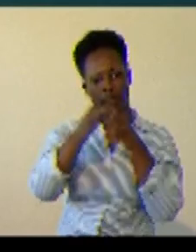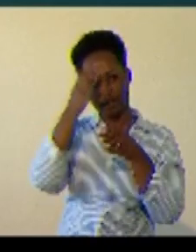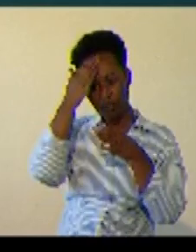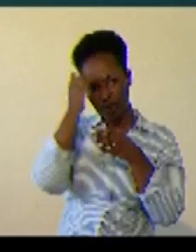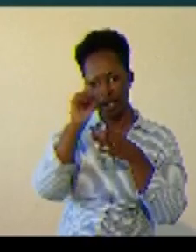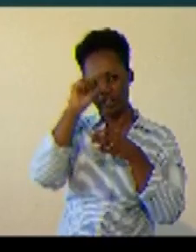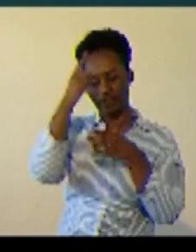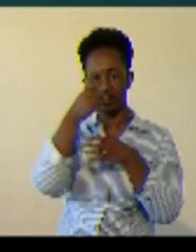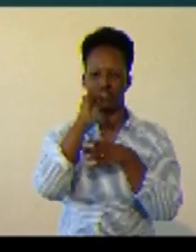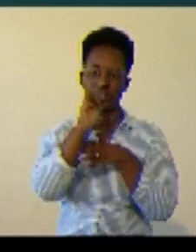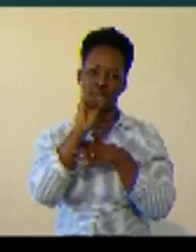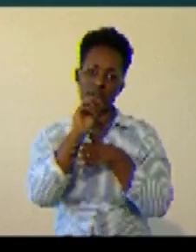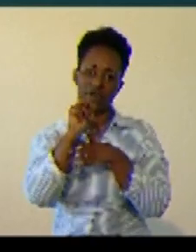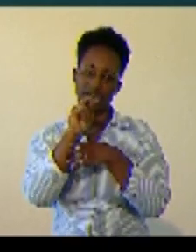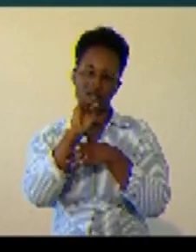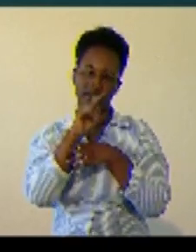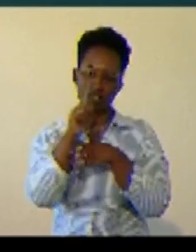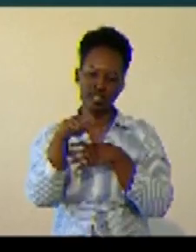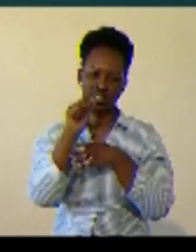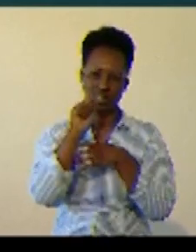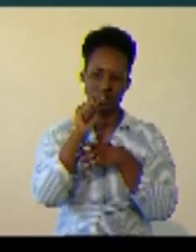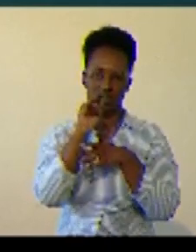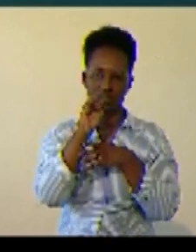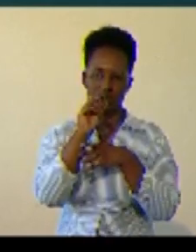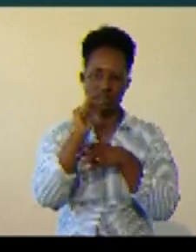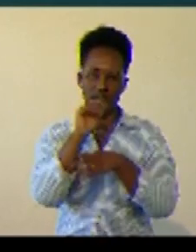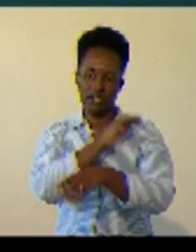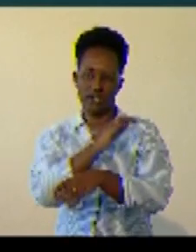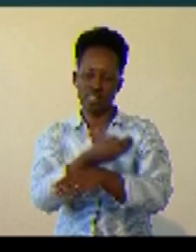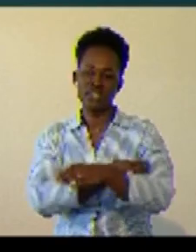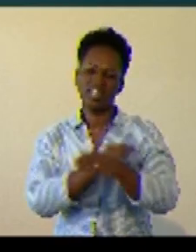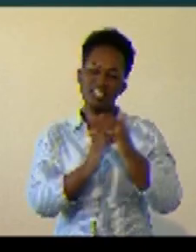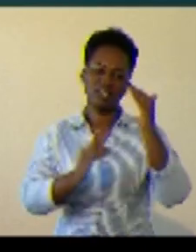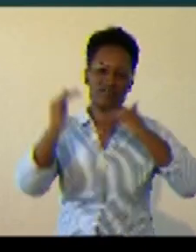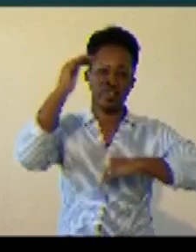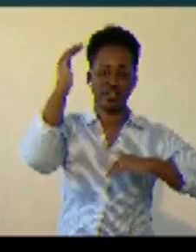first ionization energy of magnesium is greater than that of sodium.